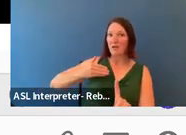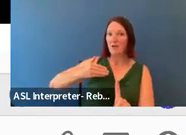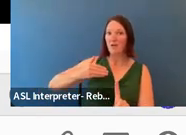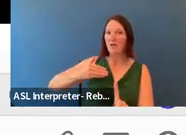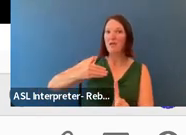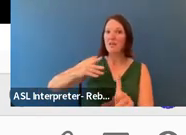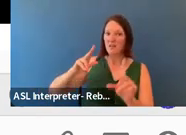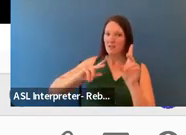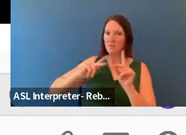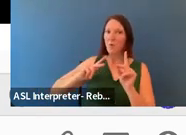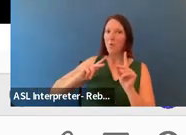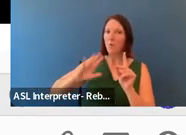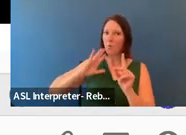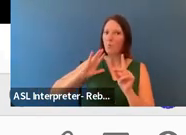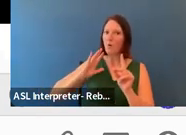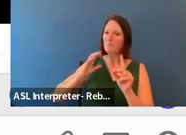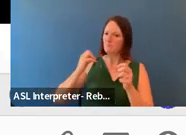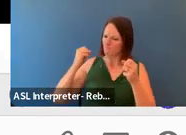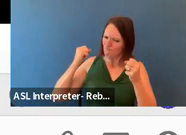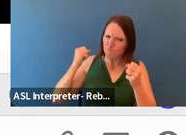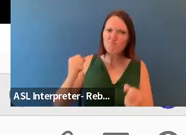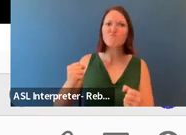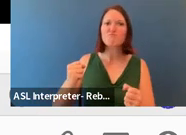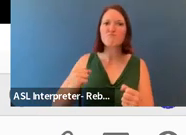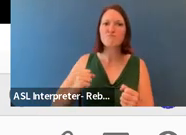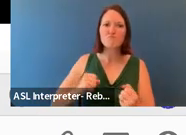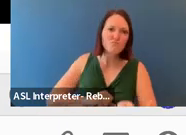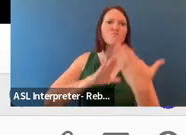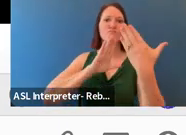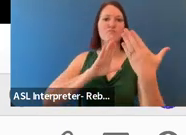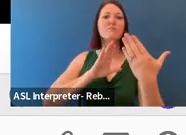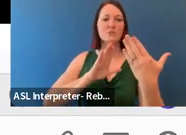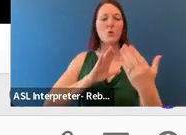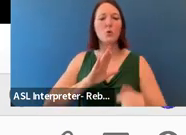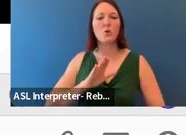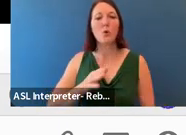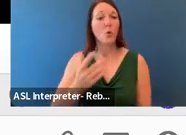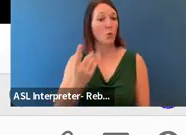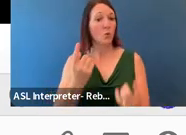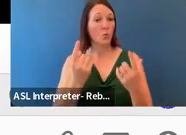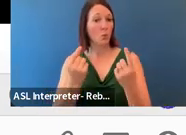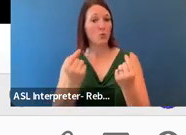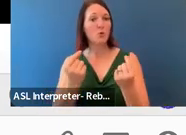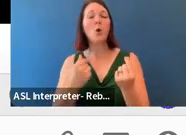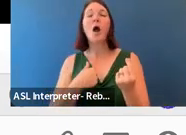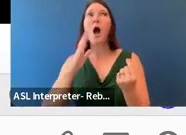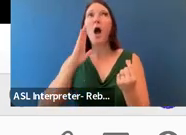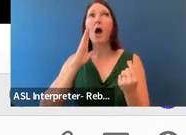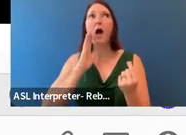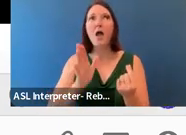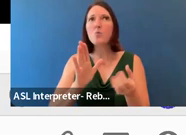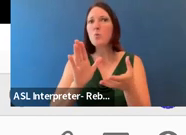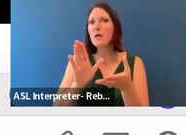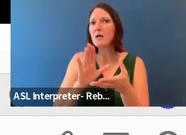put themselves firmly out there in public. And so what I am going to do is to share